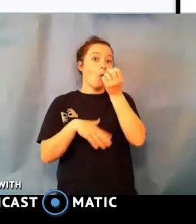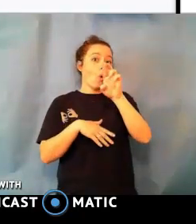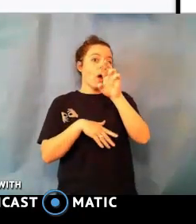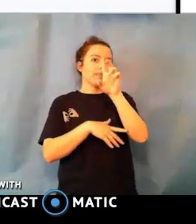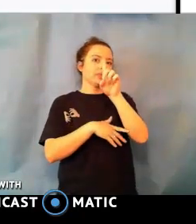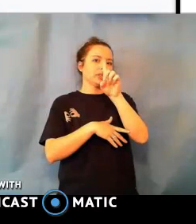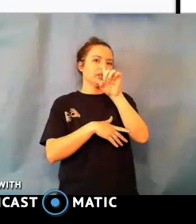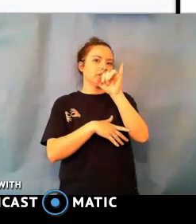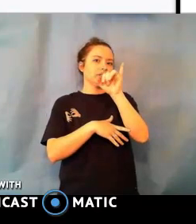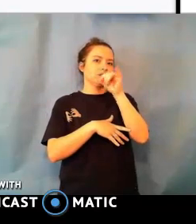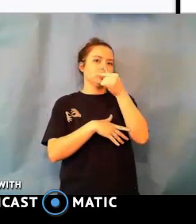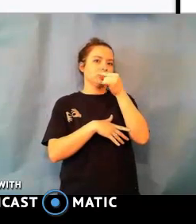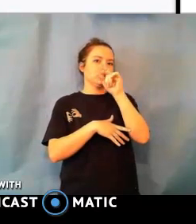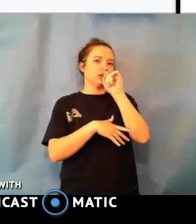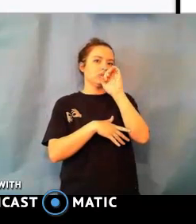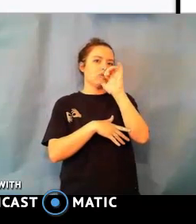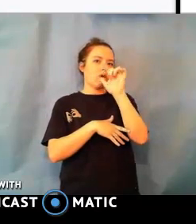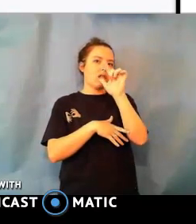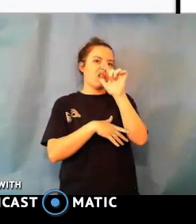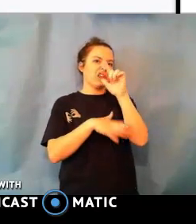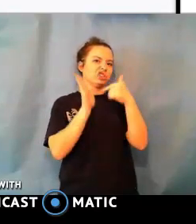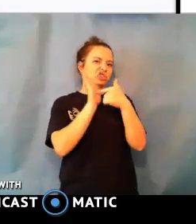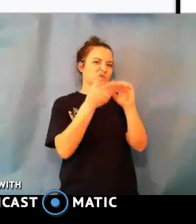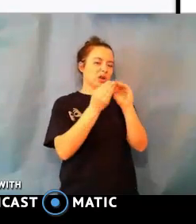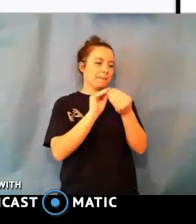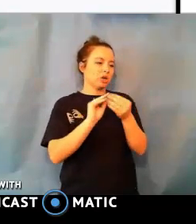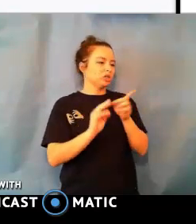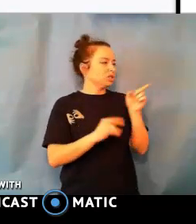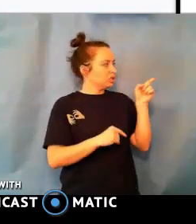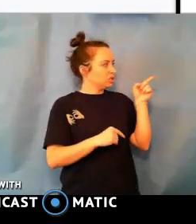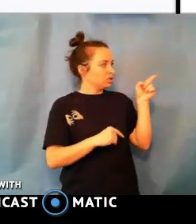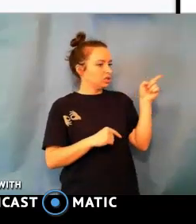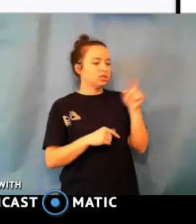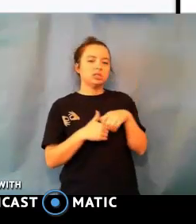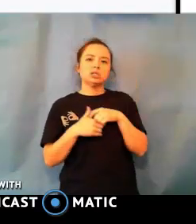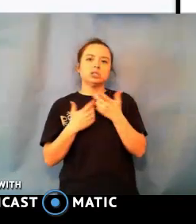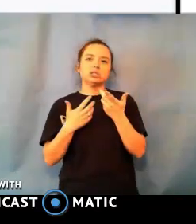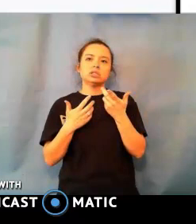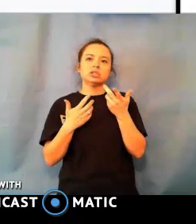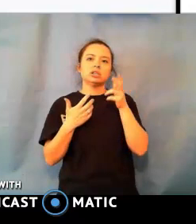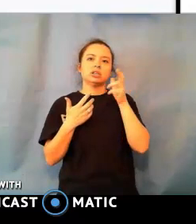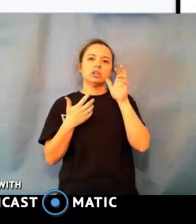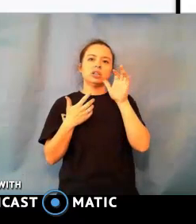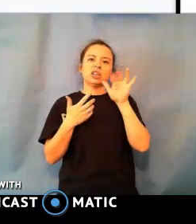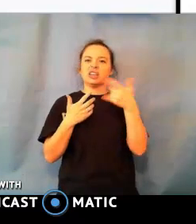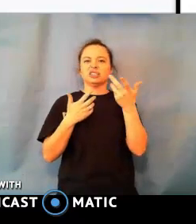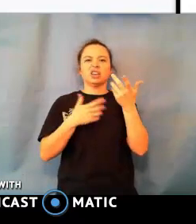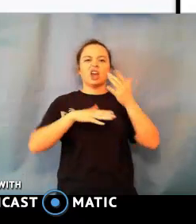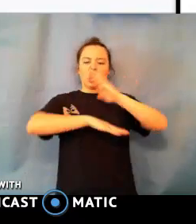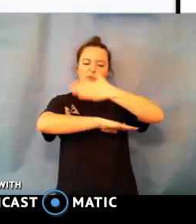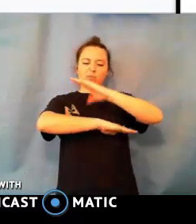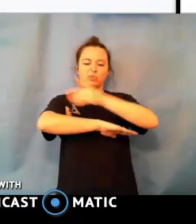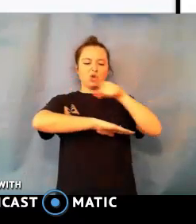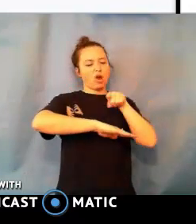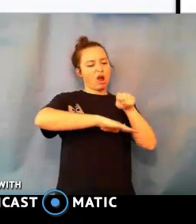use a digital clock, where it reads the numbers. The digital clock is also like the clock that we have in the corner of our computers,